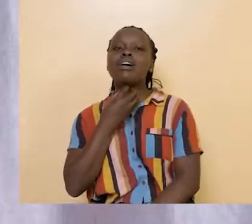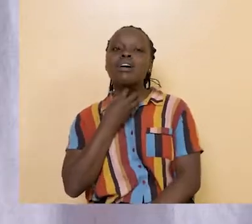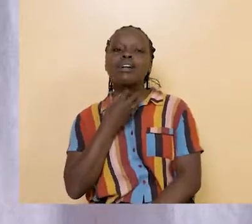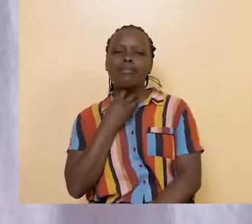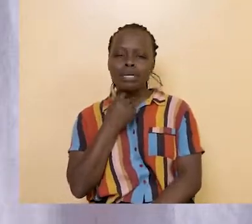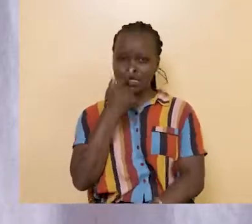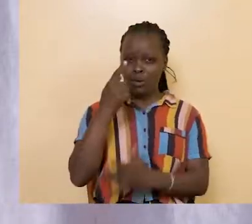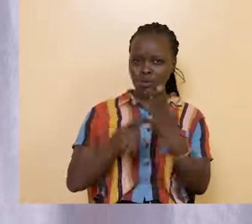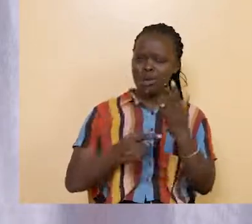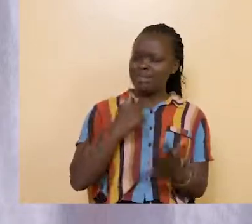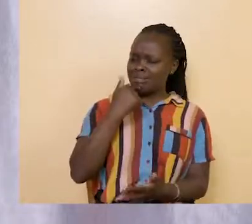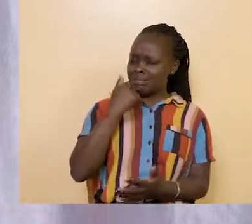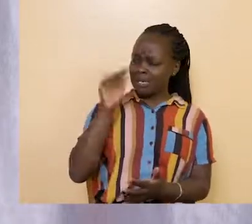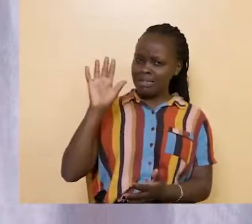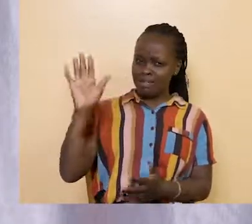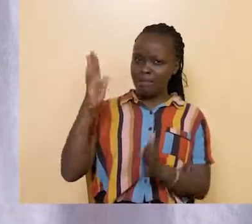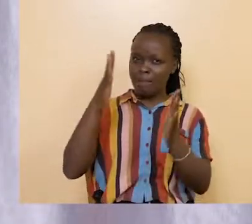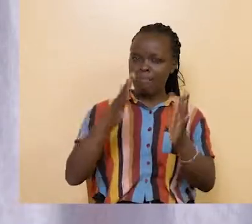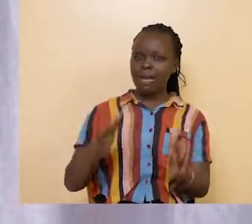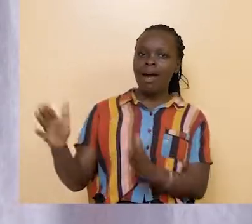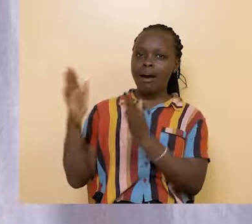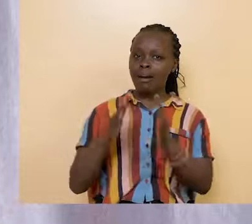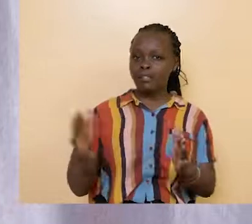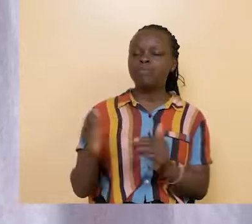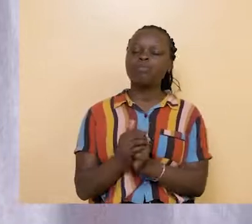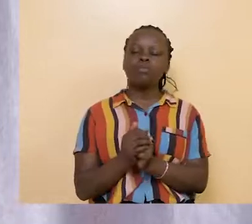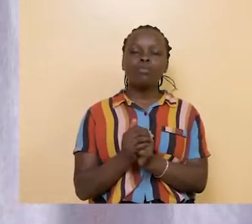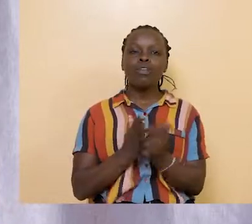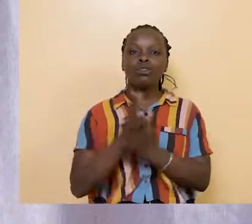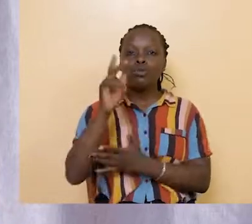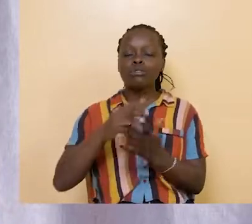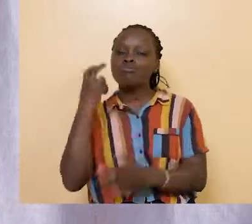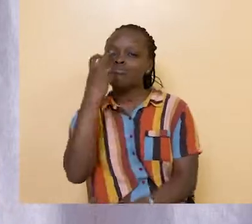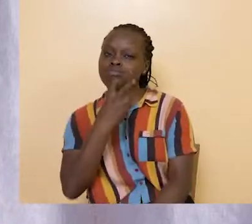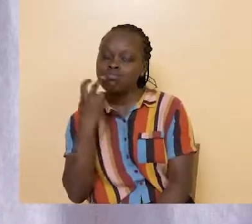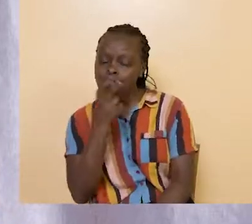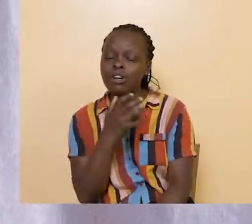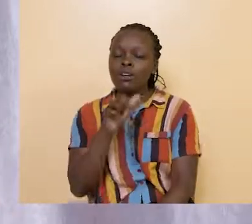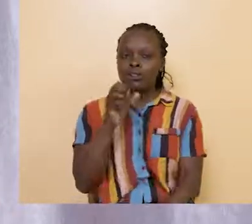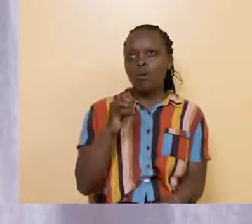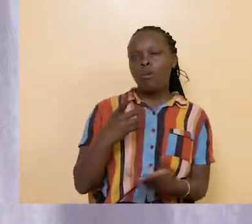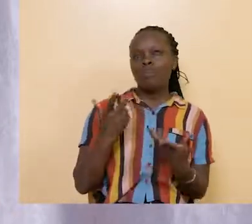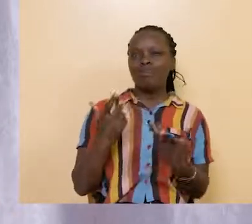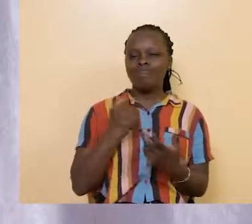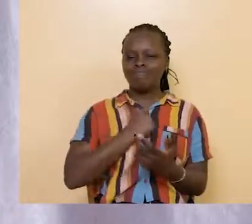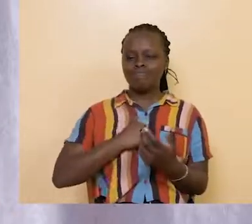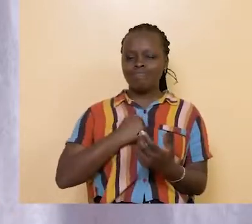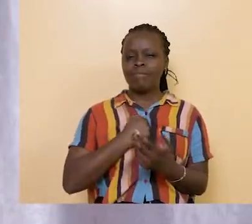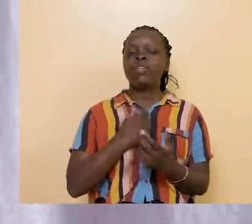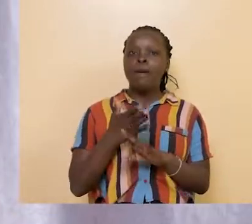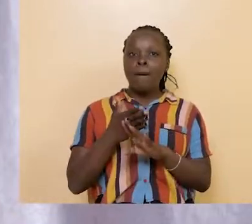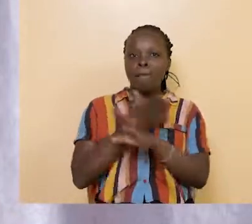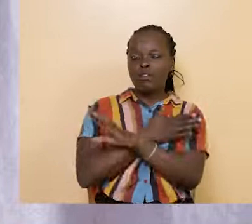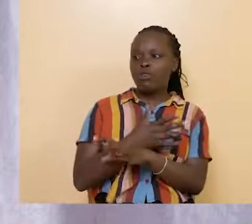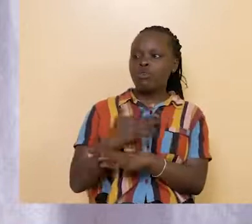actually, first of all, declares his intent to create man by the use of spoken word. And so, before he